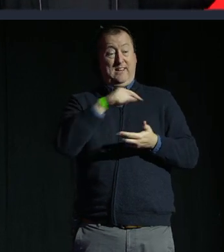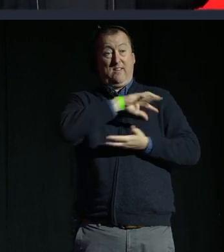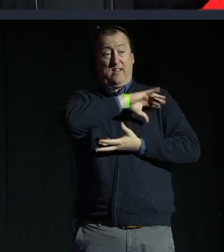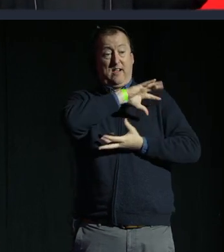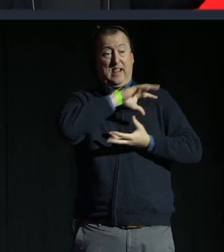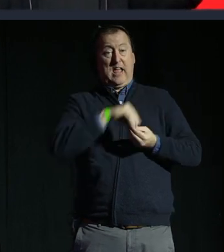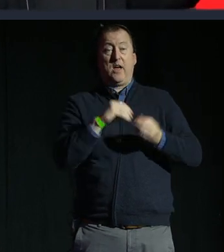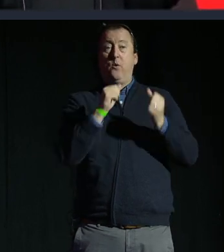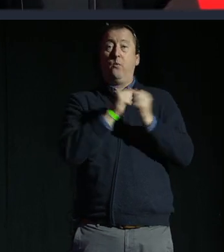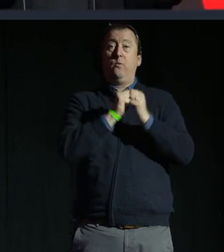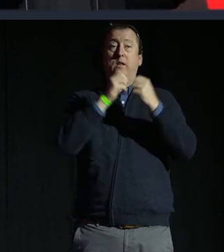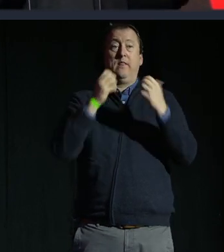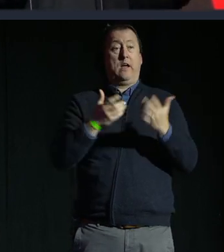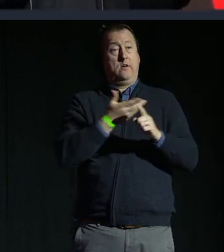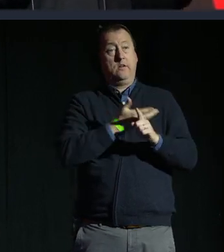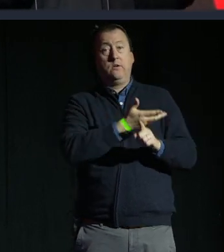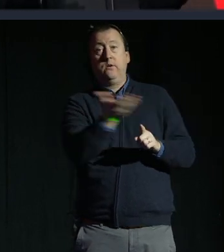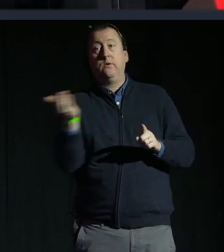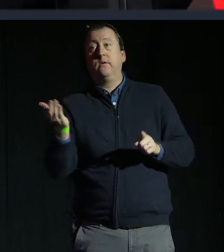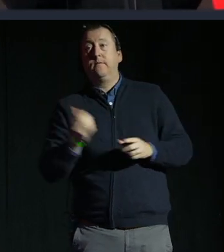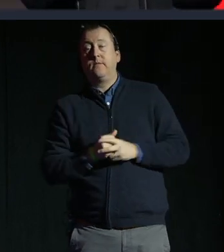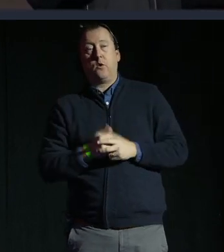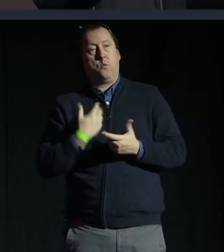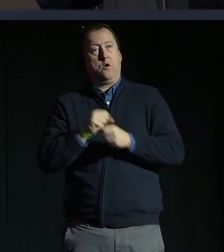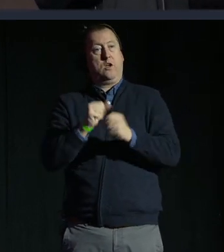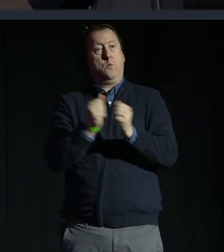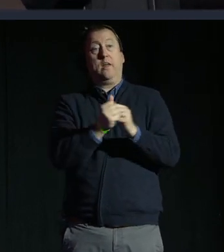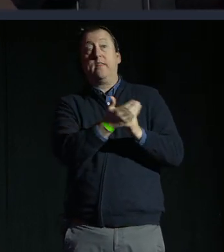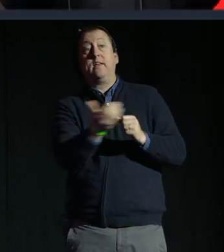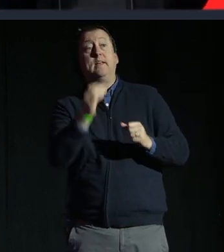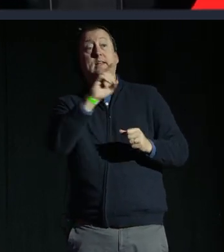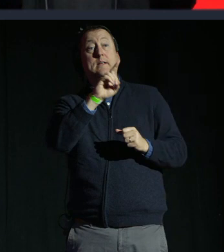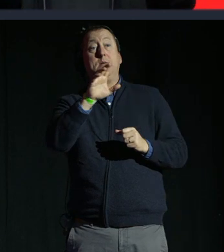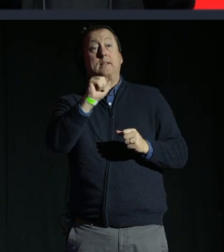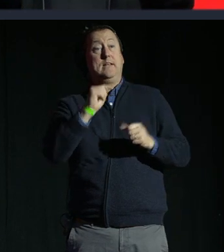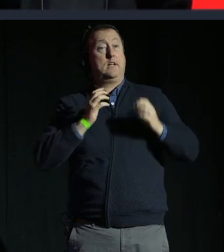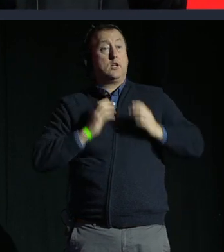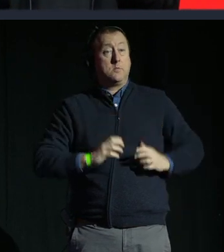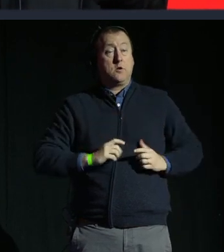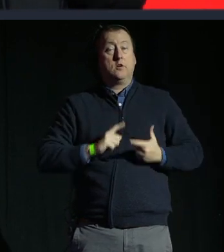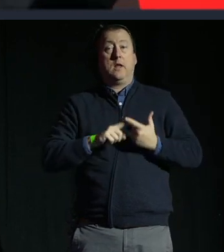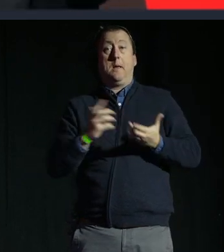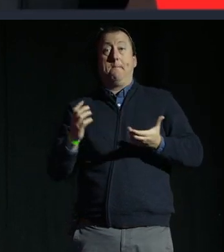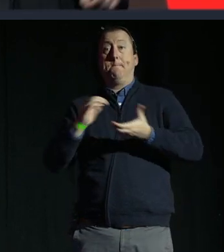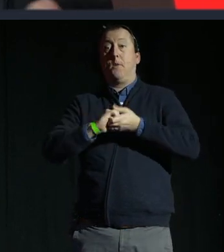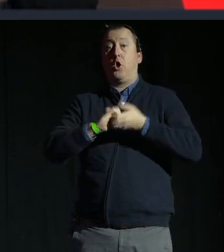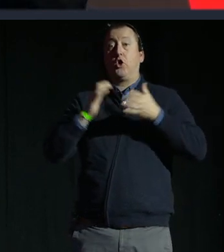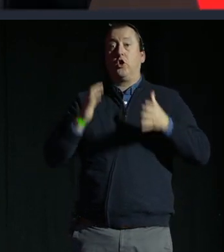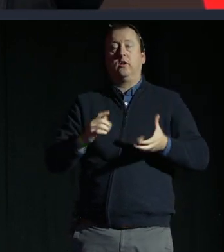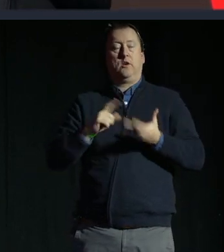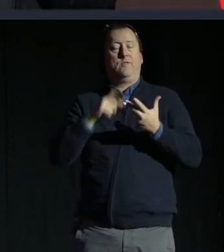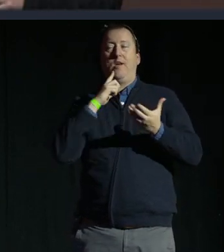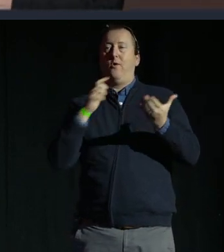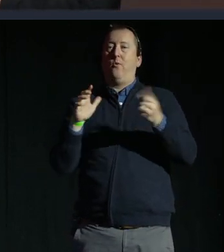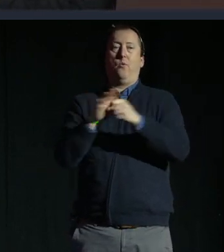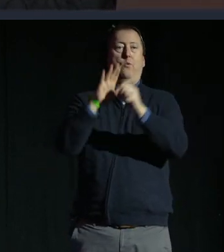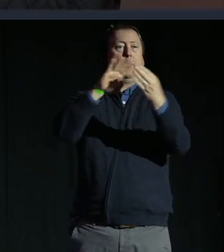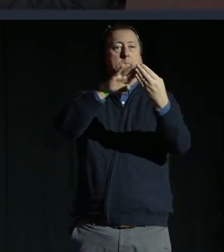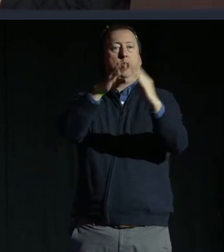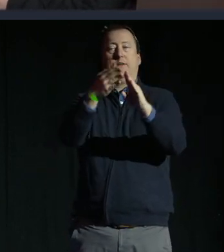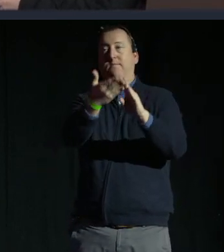working hand in hand with you, DBT customers, partners, and the entire DBT community.